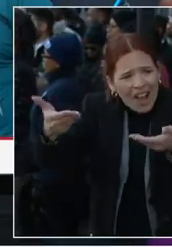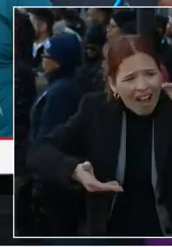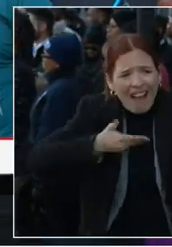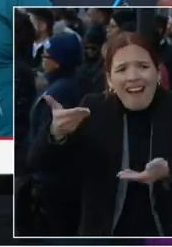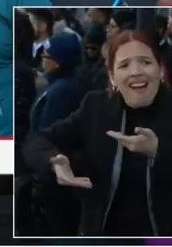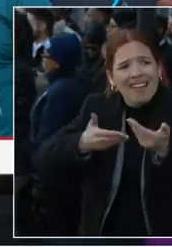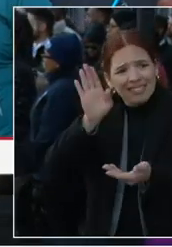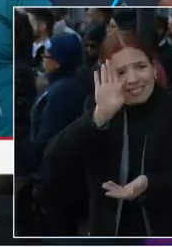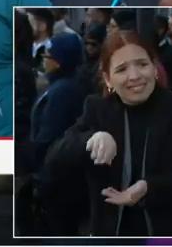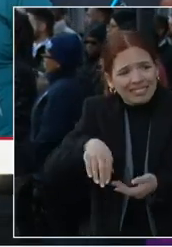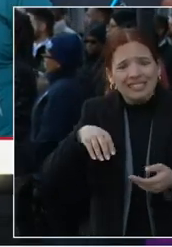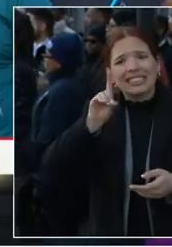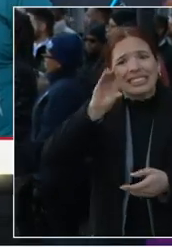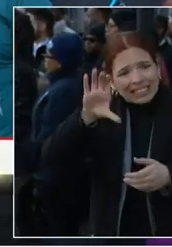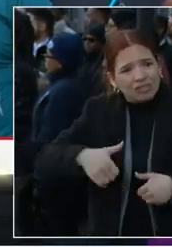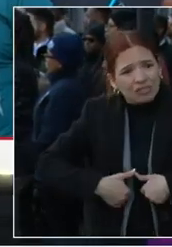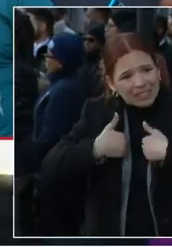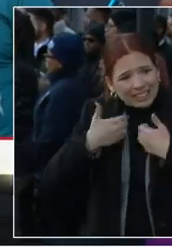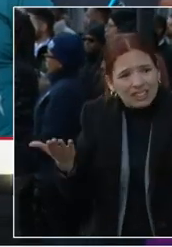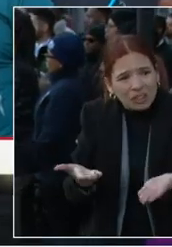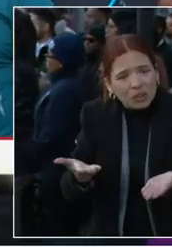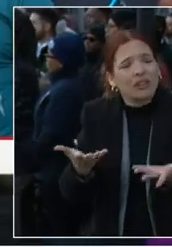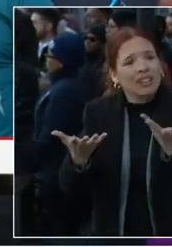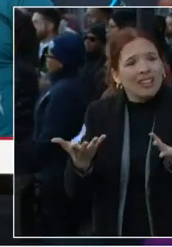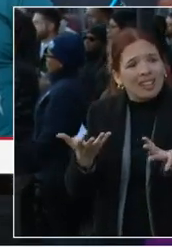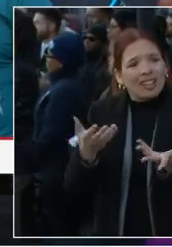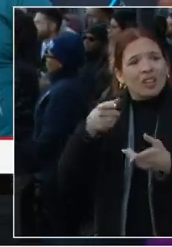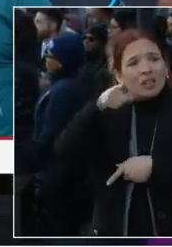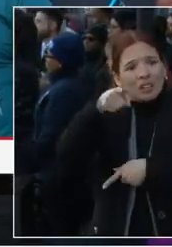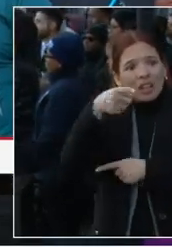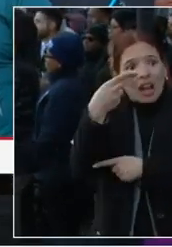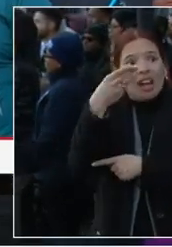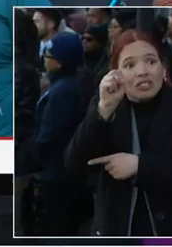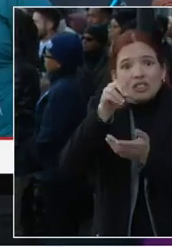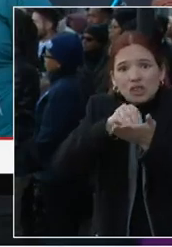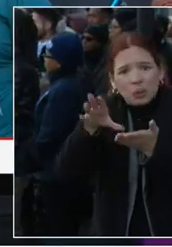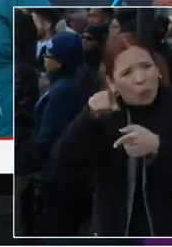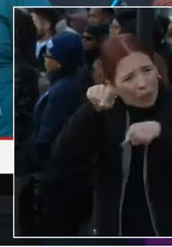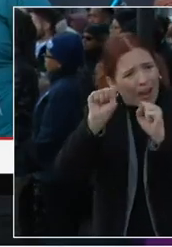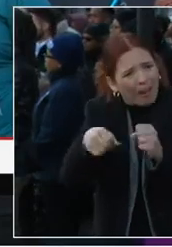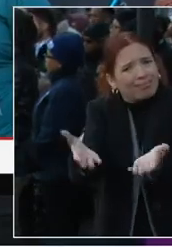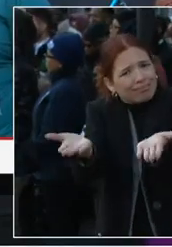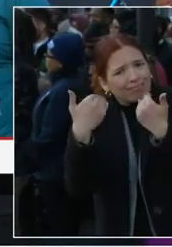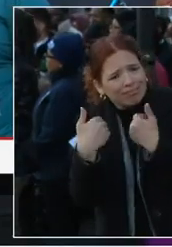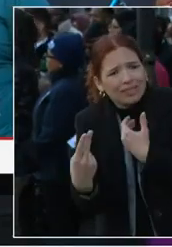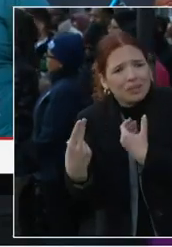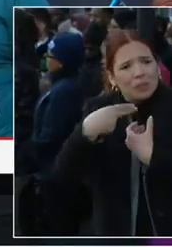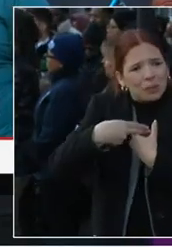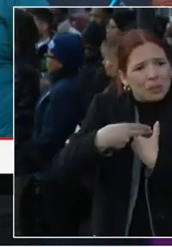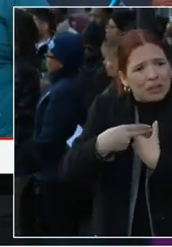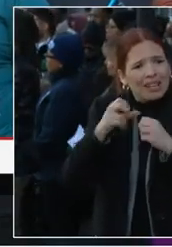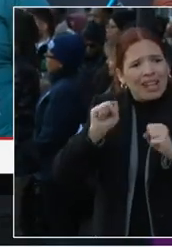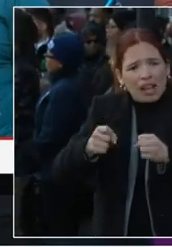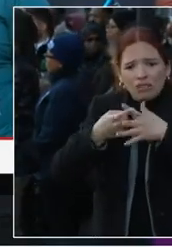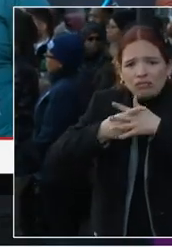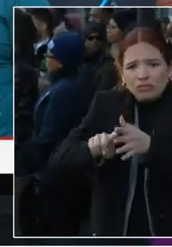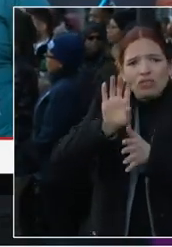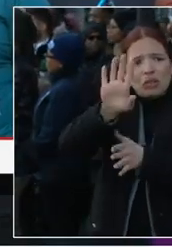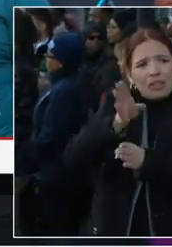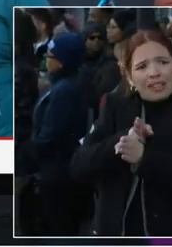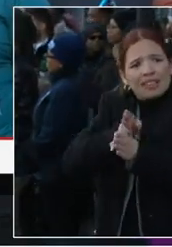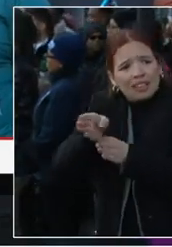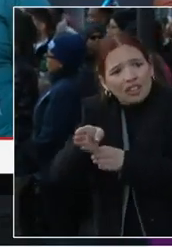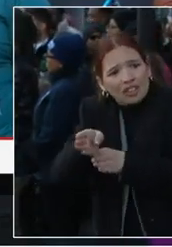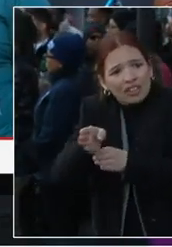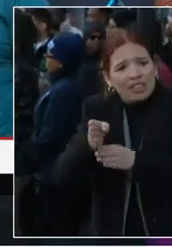We're even hiring them when they're in high school so that they can start a career like Chief Conte in the best police department